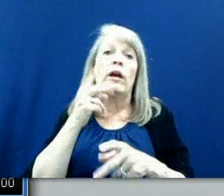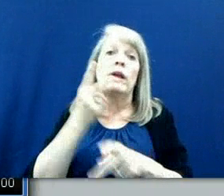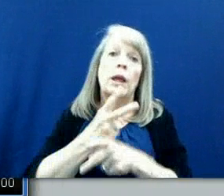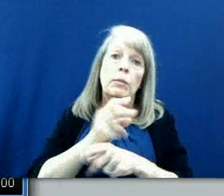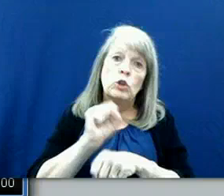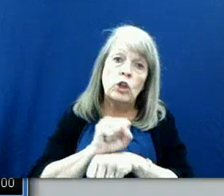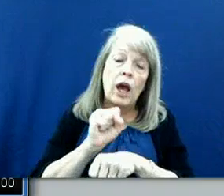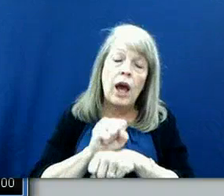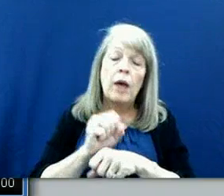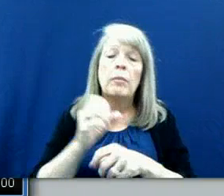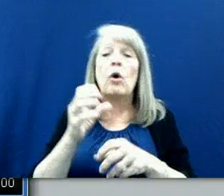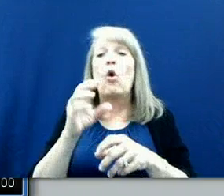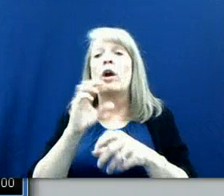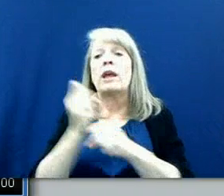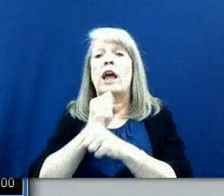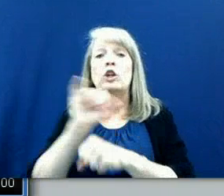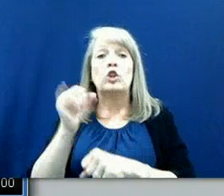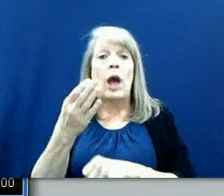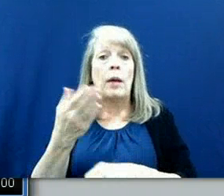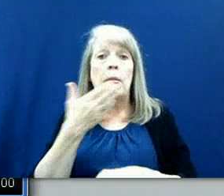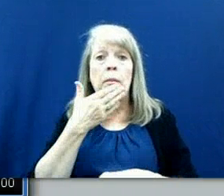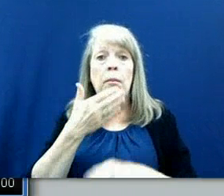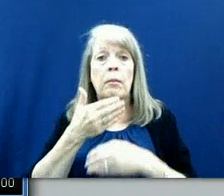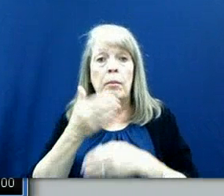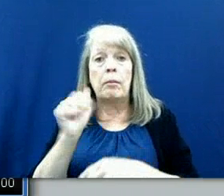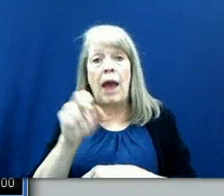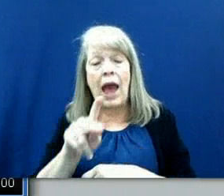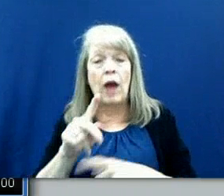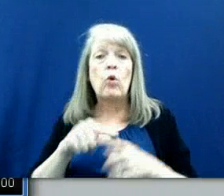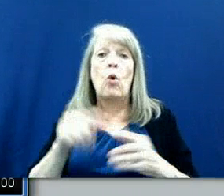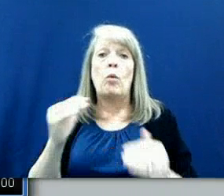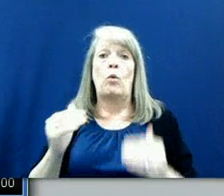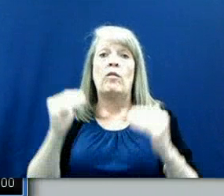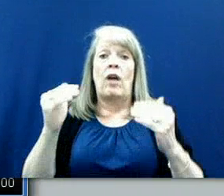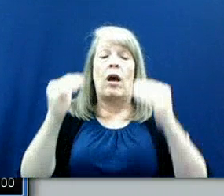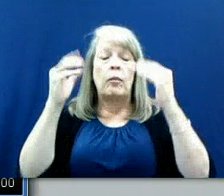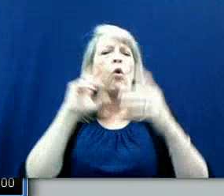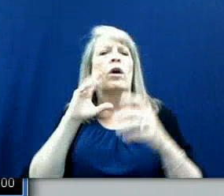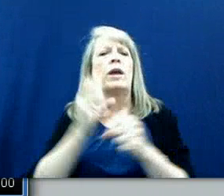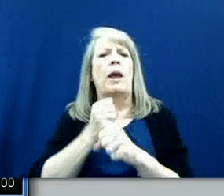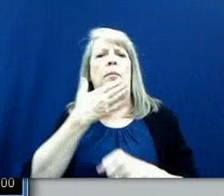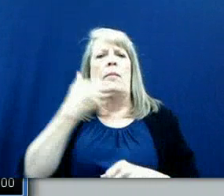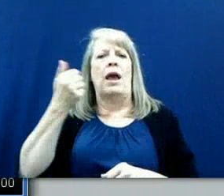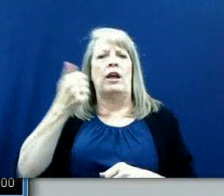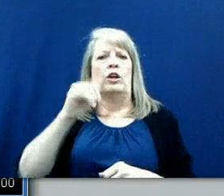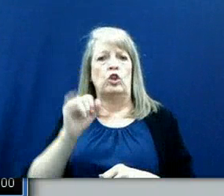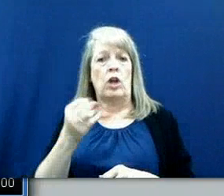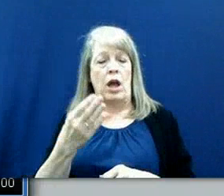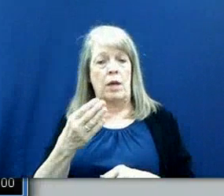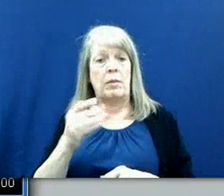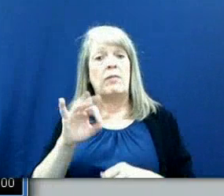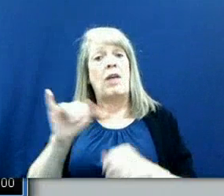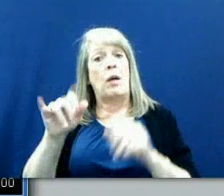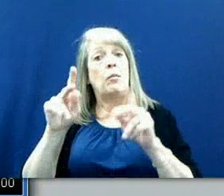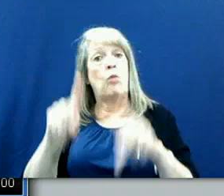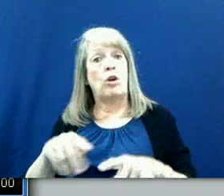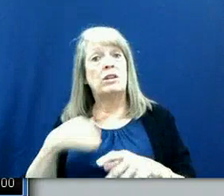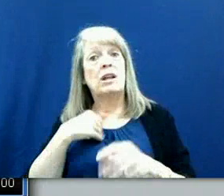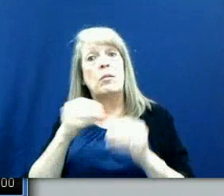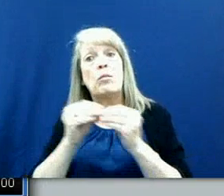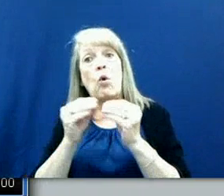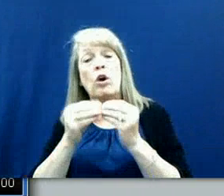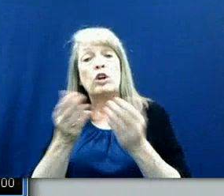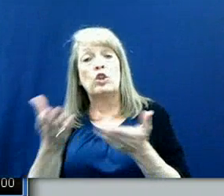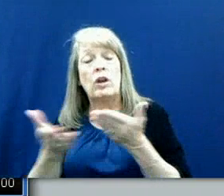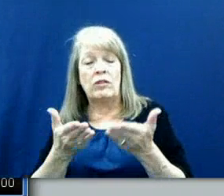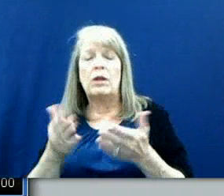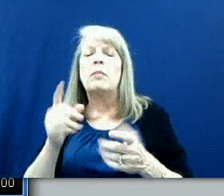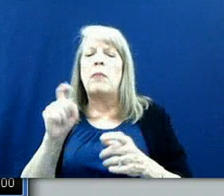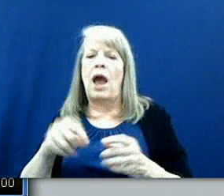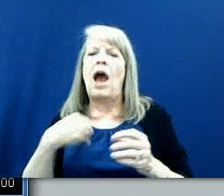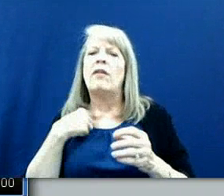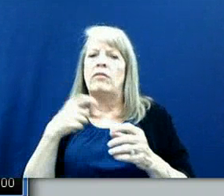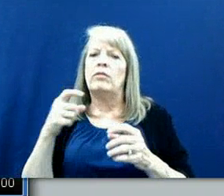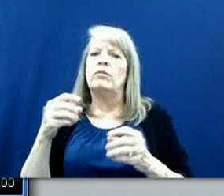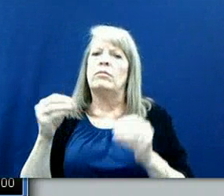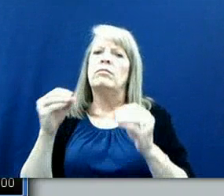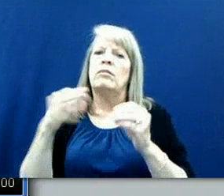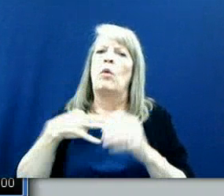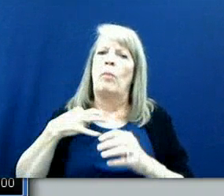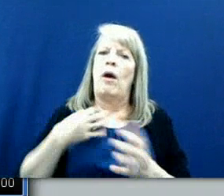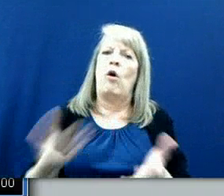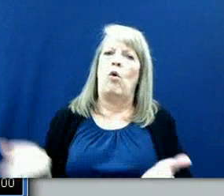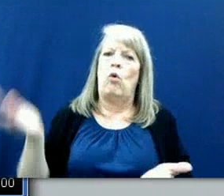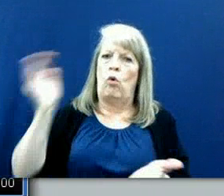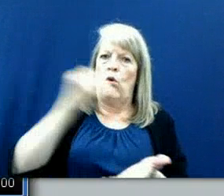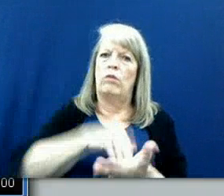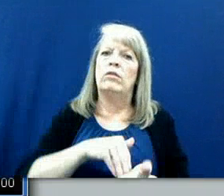the job, or move to a better job. If a client needs a lot of assistance, she or he may be asked to reapply.